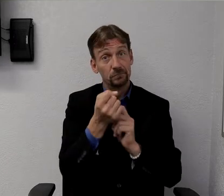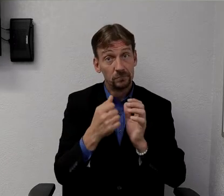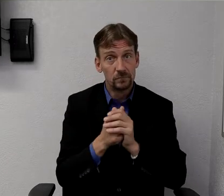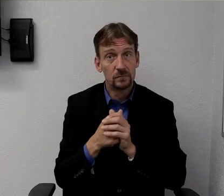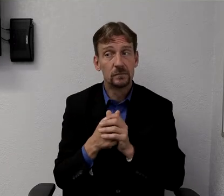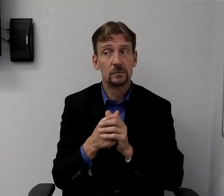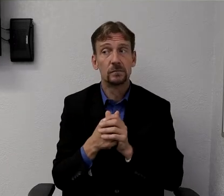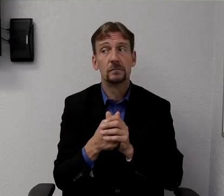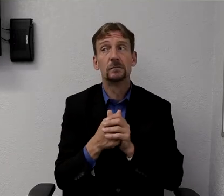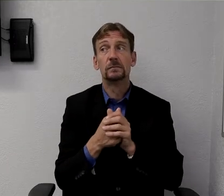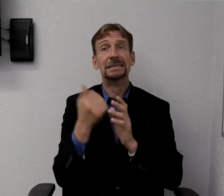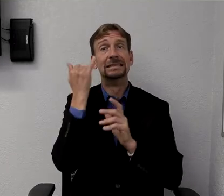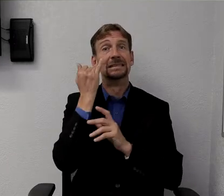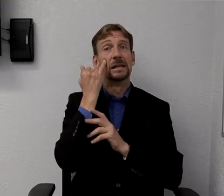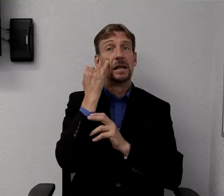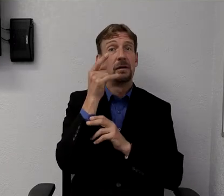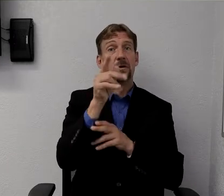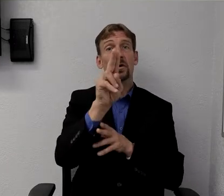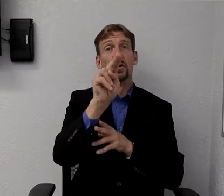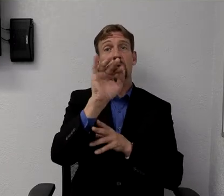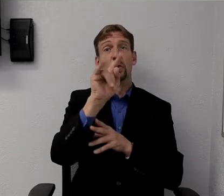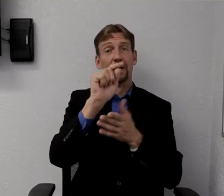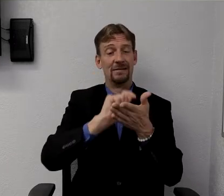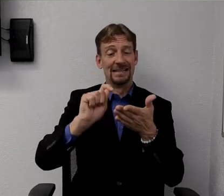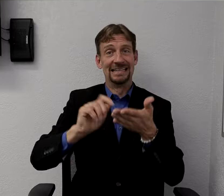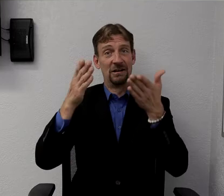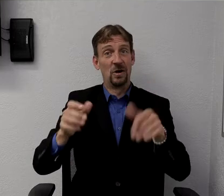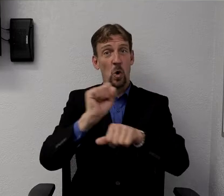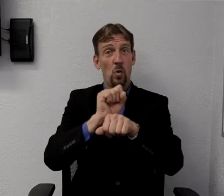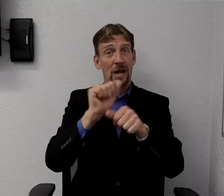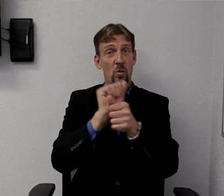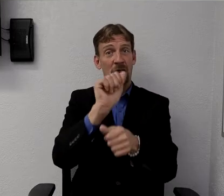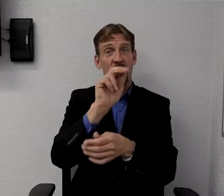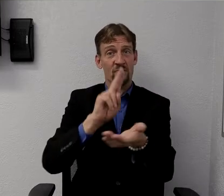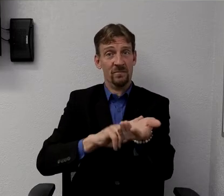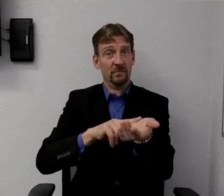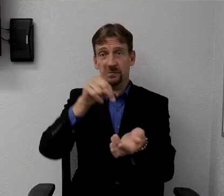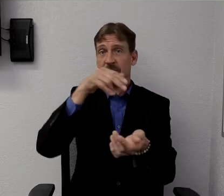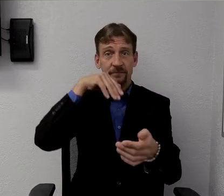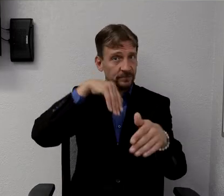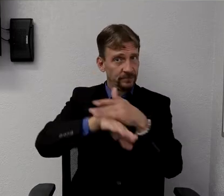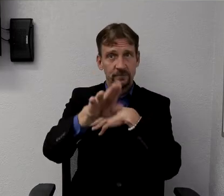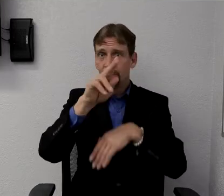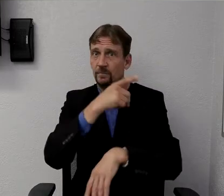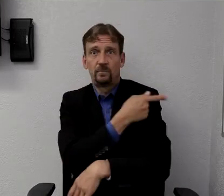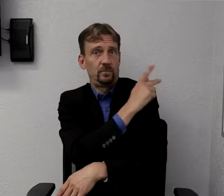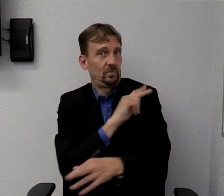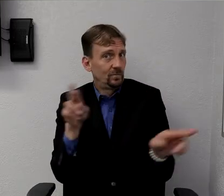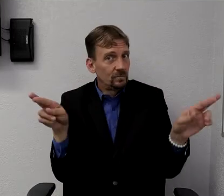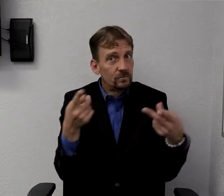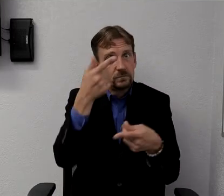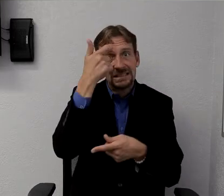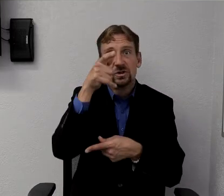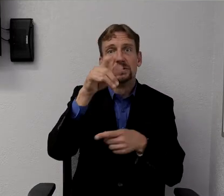unit secretary working on a nursing unit and you really don't go into the patient rooms, but you're out there in the nursing area